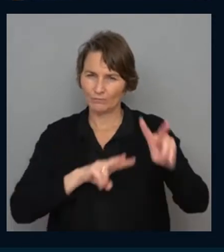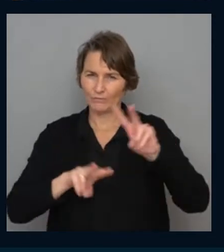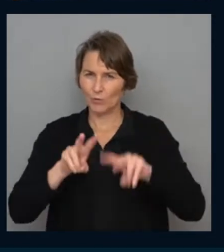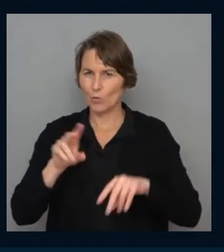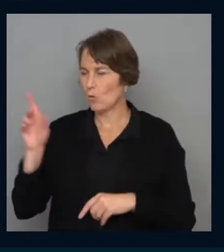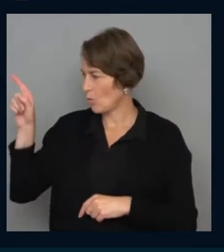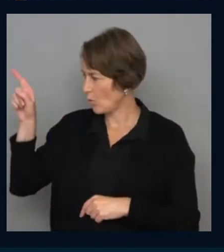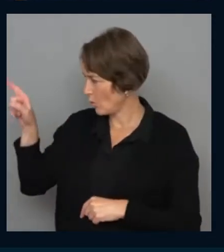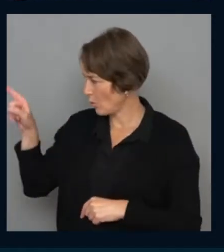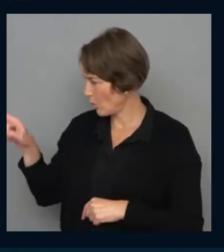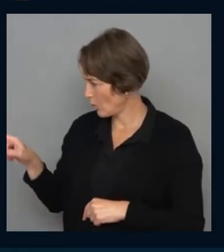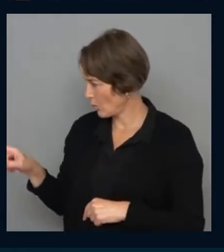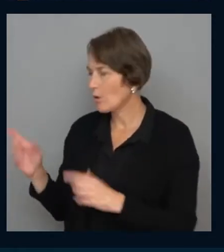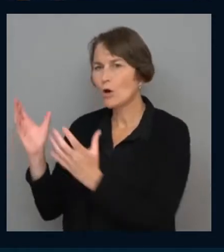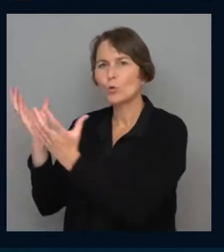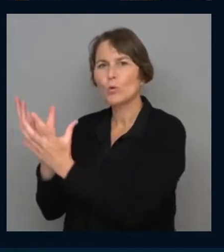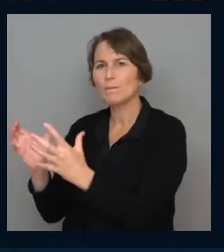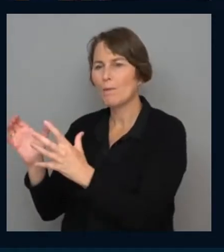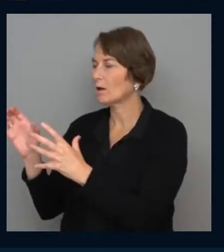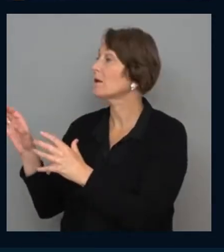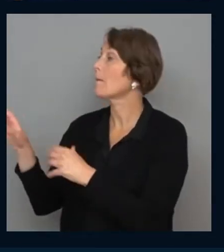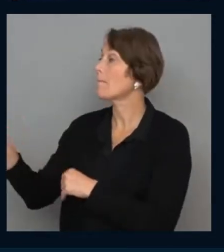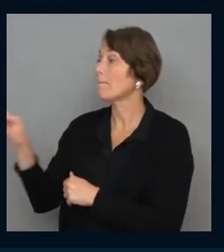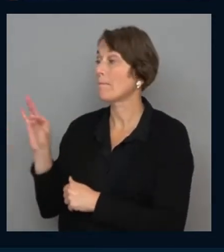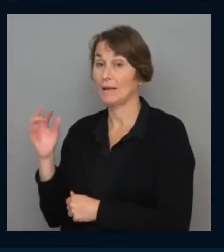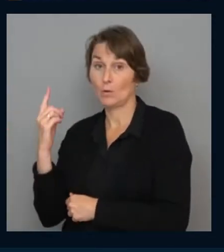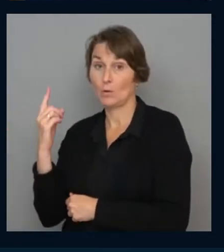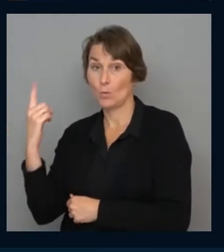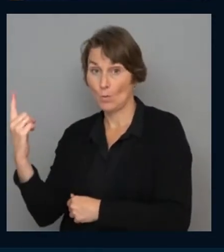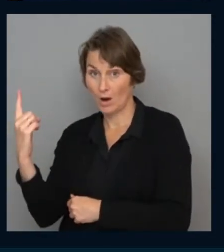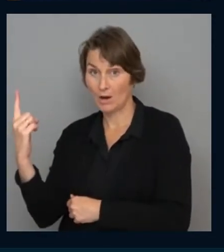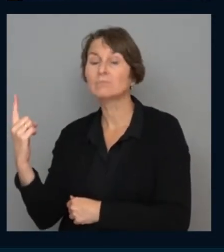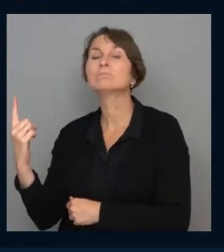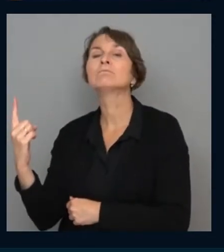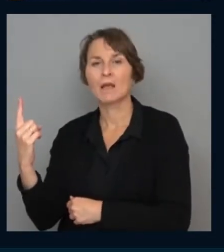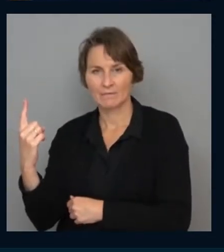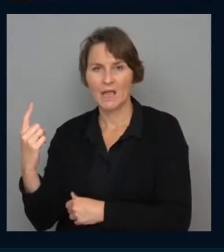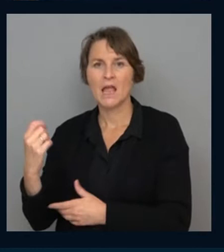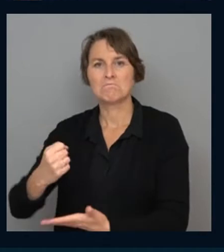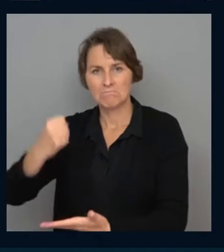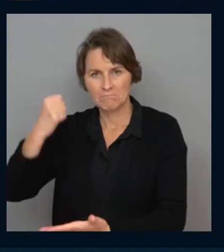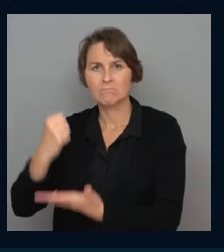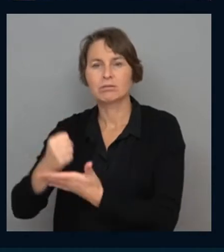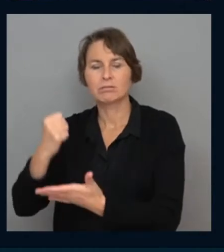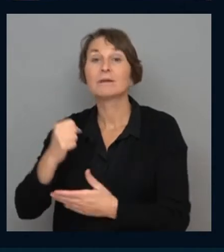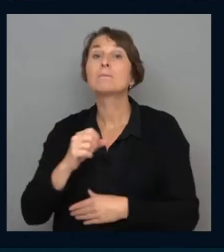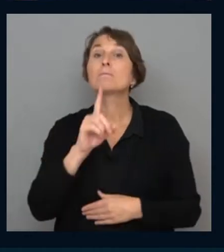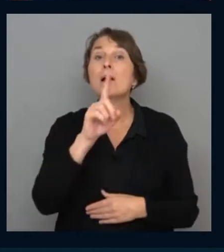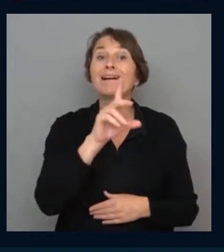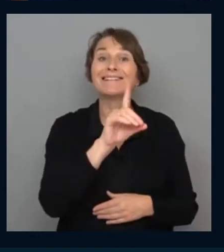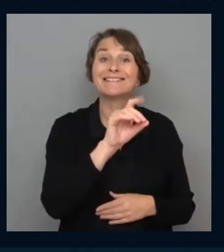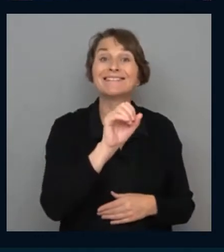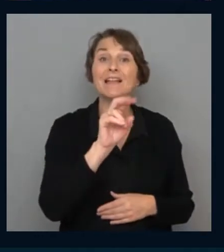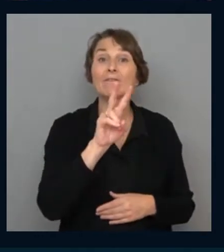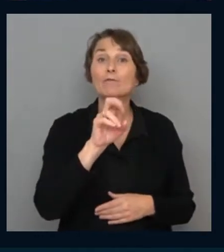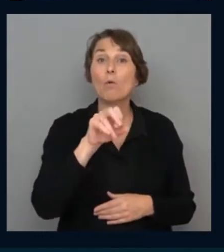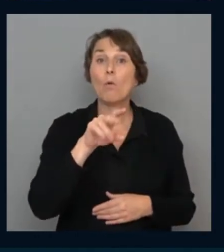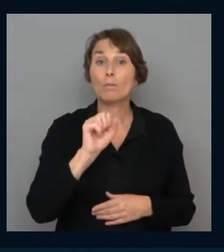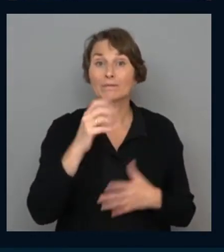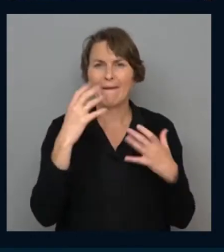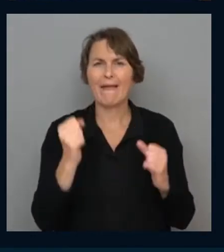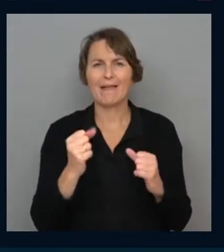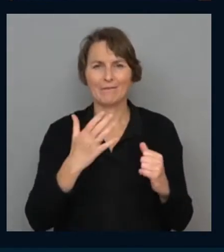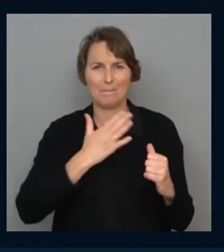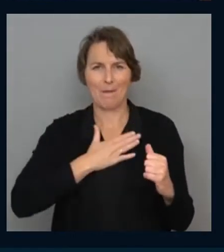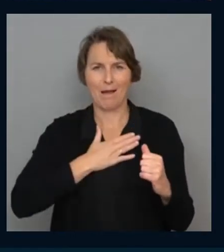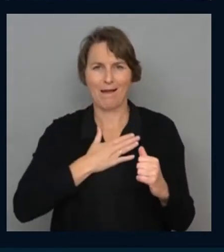one, click on it, and deploy to that. It will actually authenticate through. Now, with my Azure DevOps, I'm using my Active Directory account. So the same login